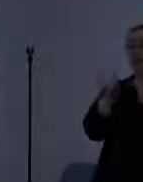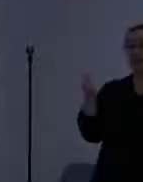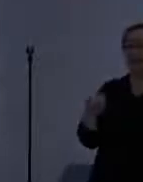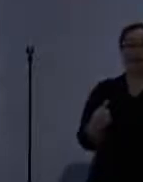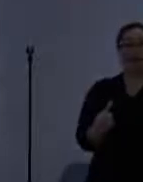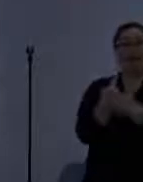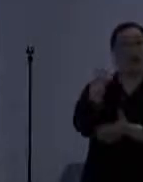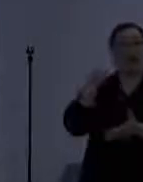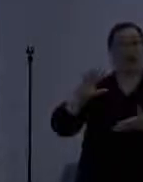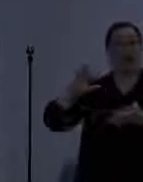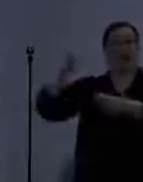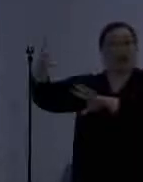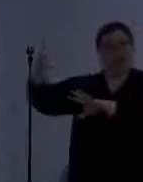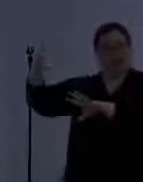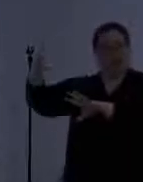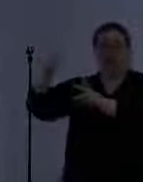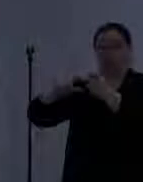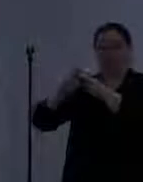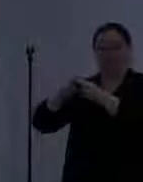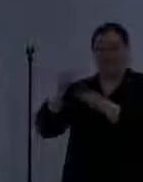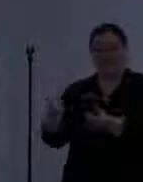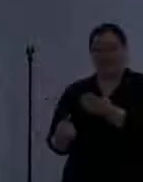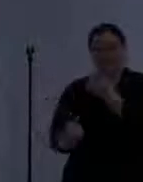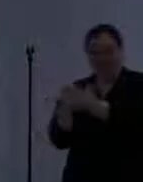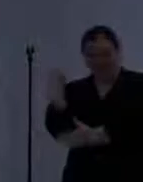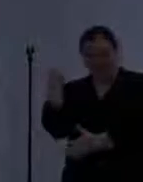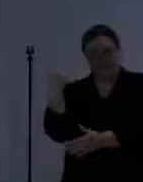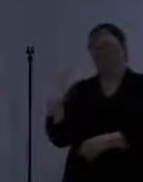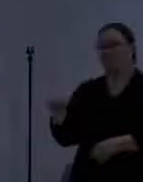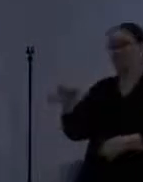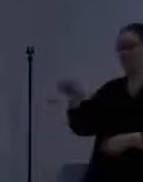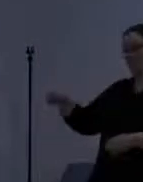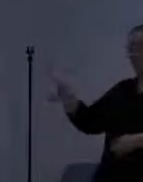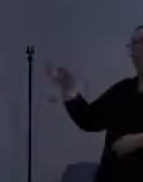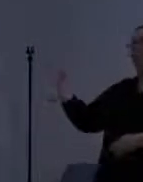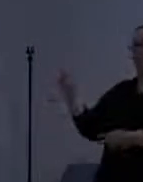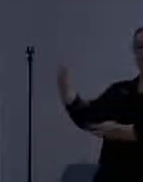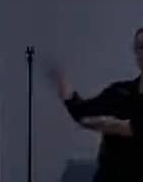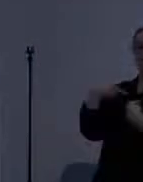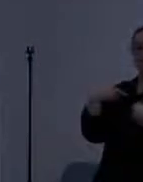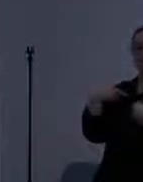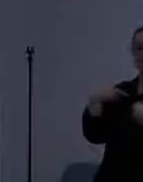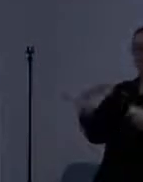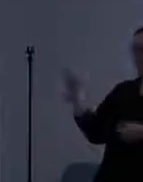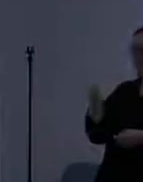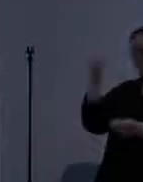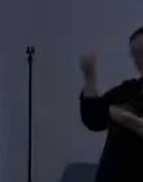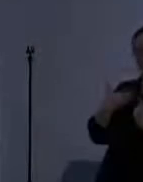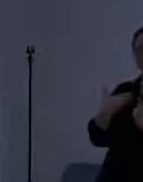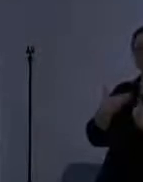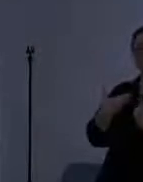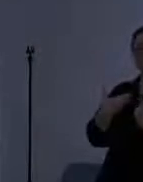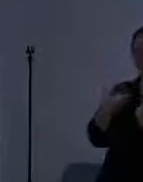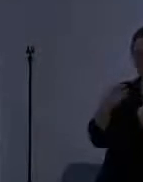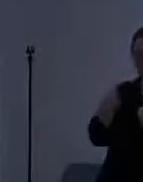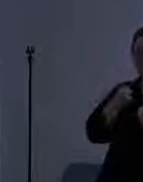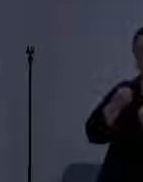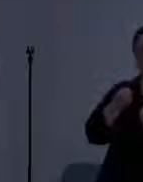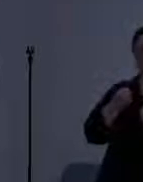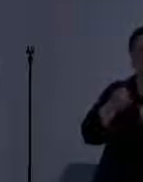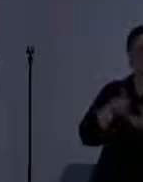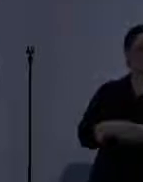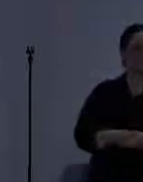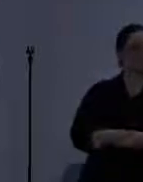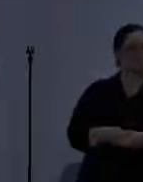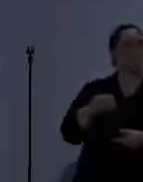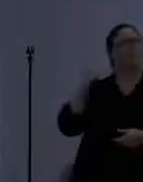what they've done to address anything that's happened. They have to report to the Quality and Safeguards Commission. So just before I